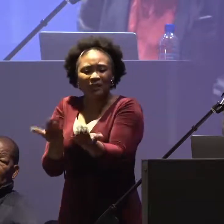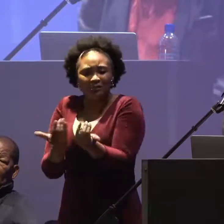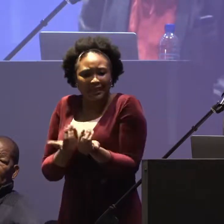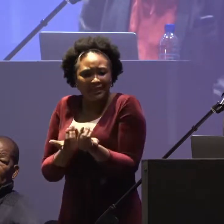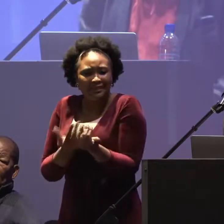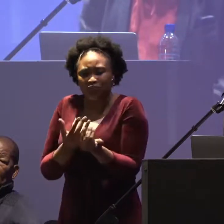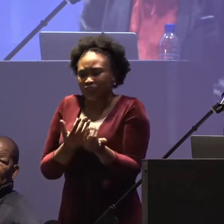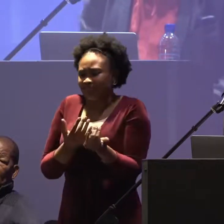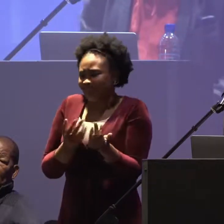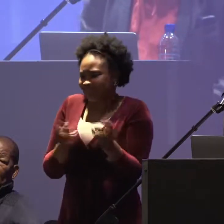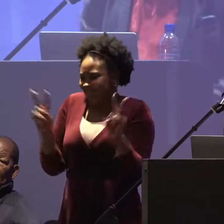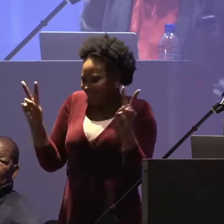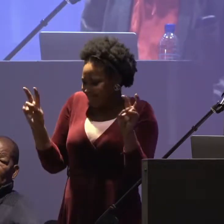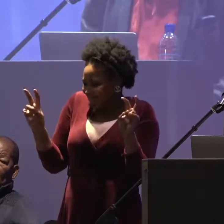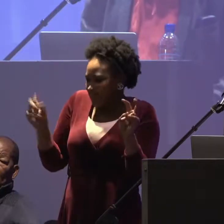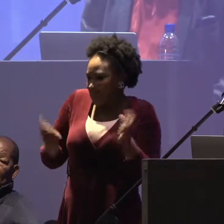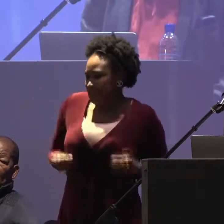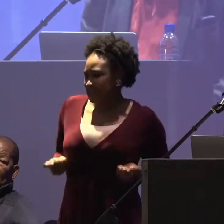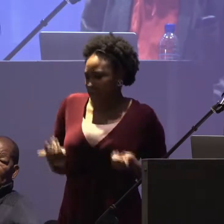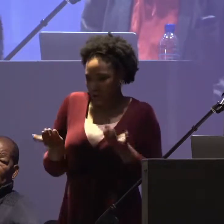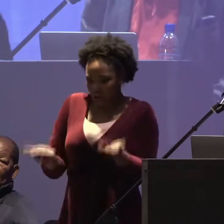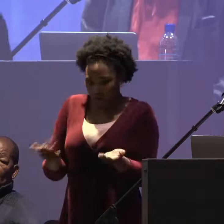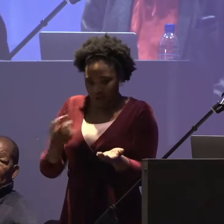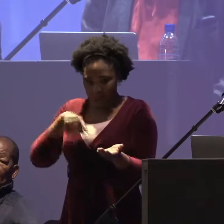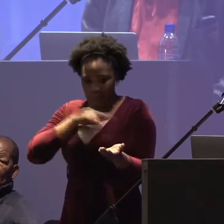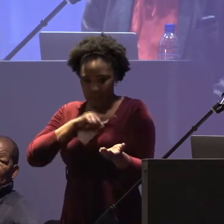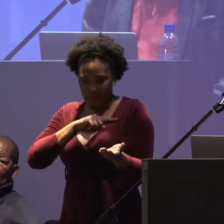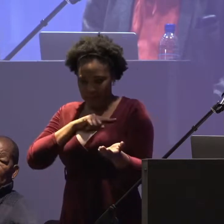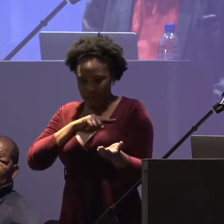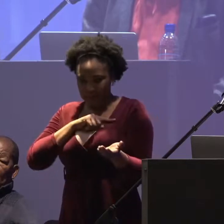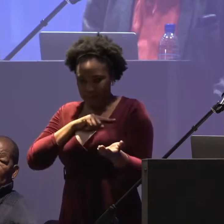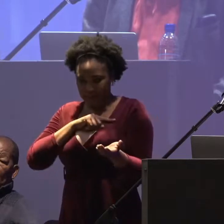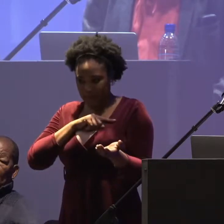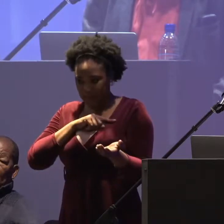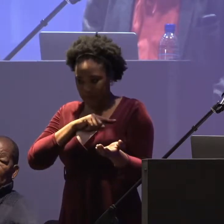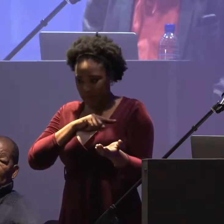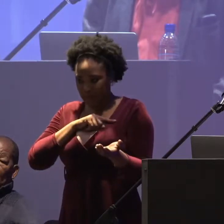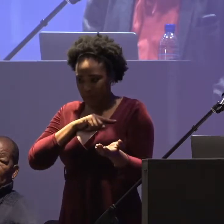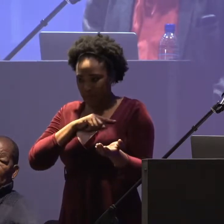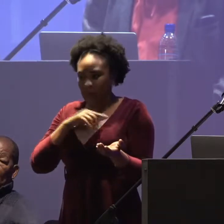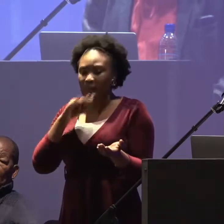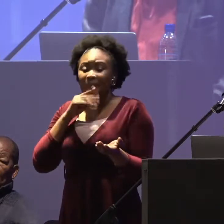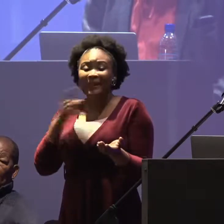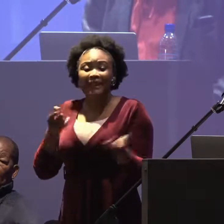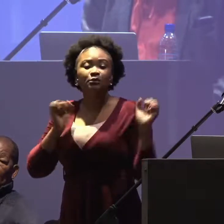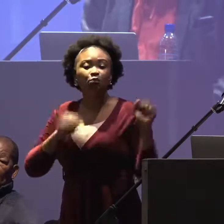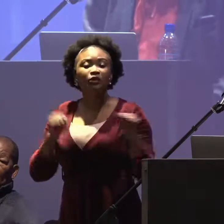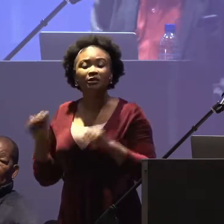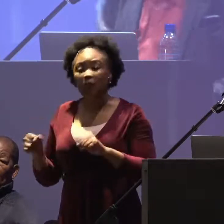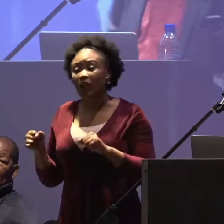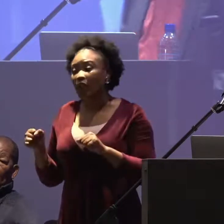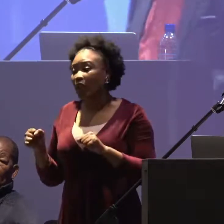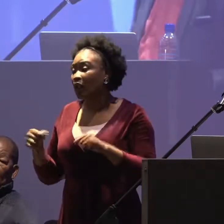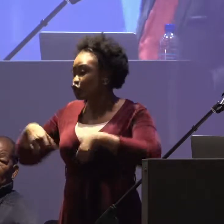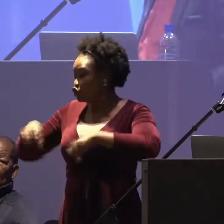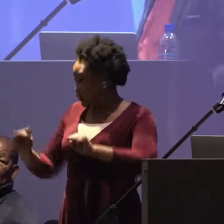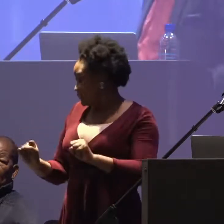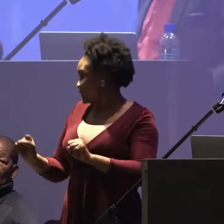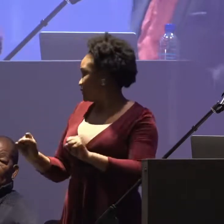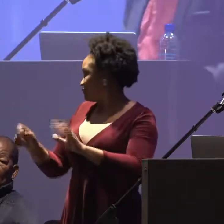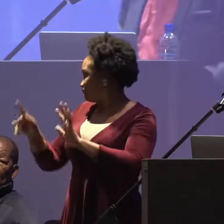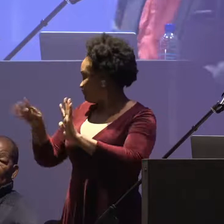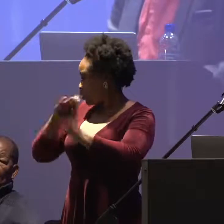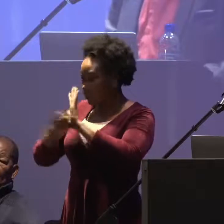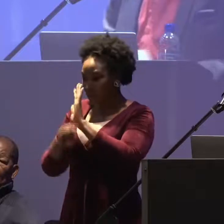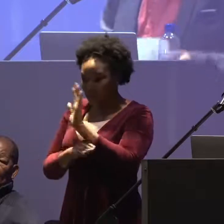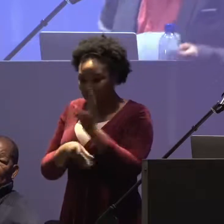terms of our service delivery arm. And that is possible, Chairperson, Program Director,